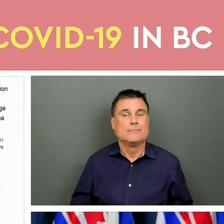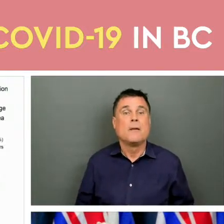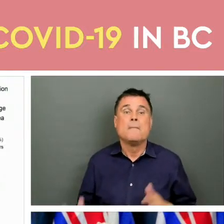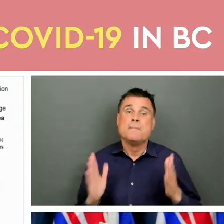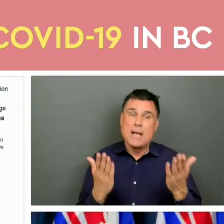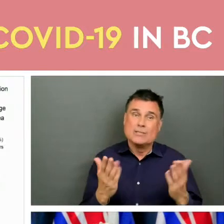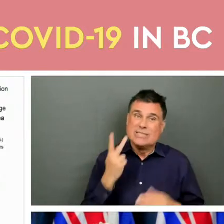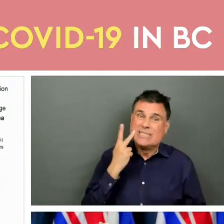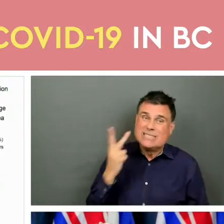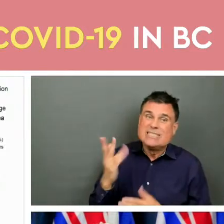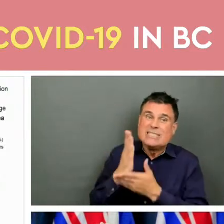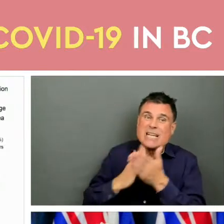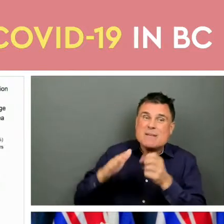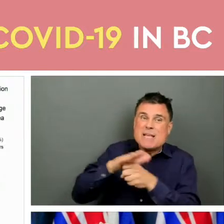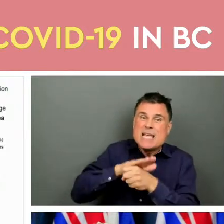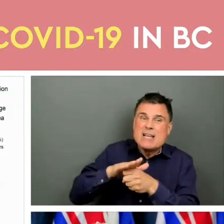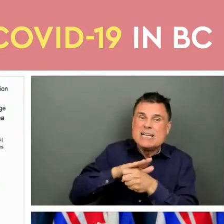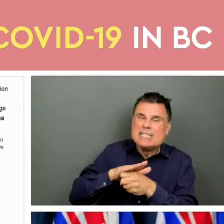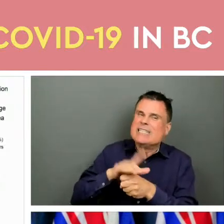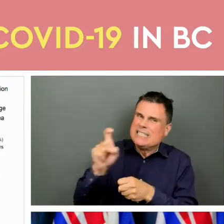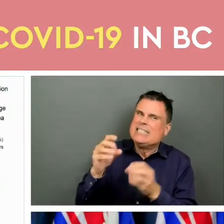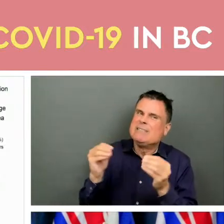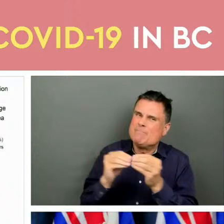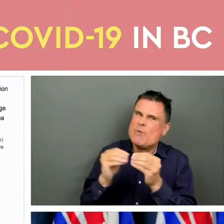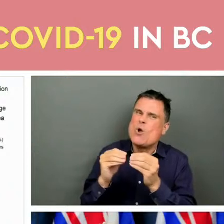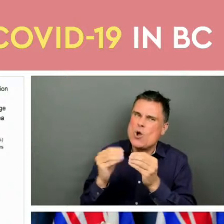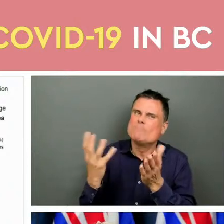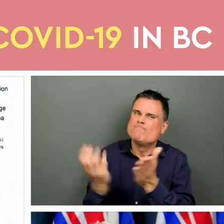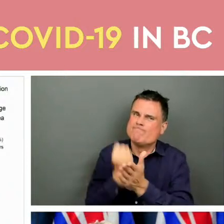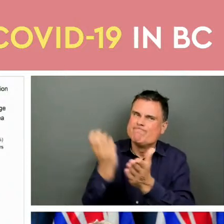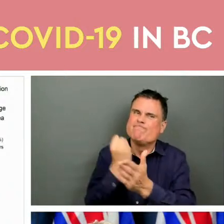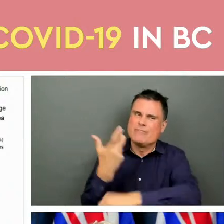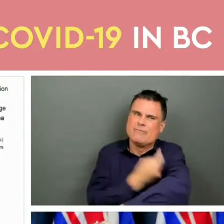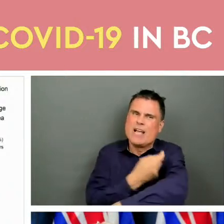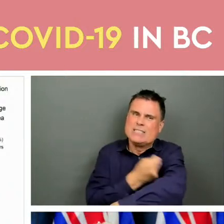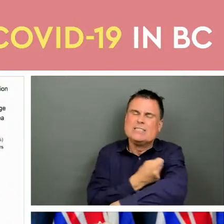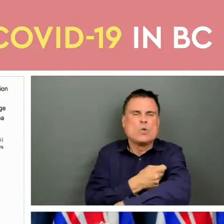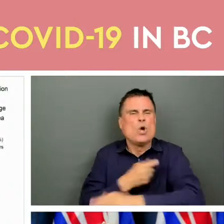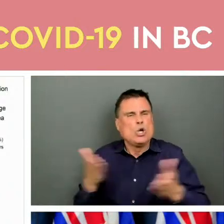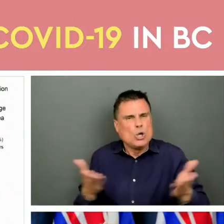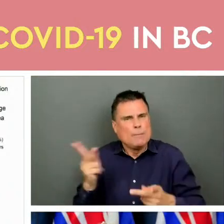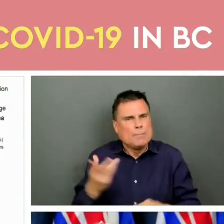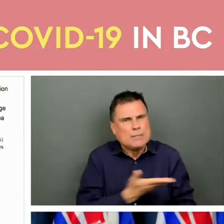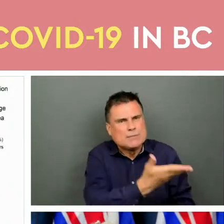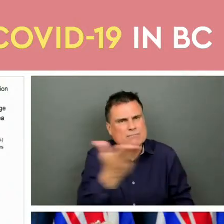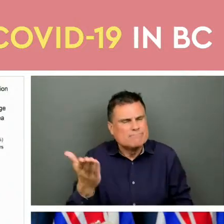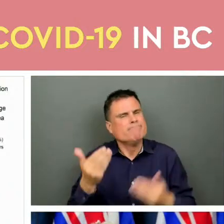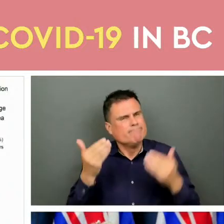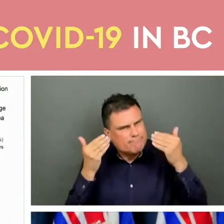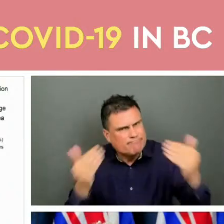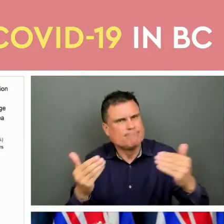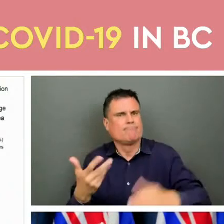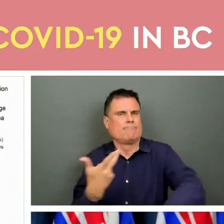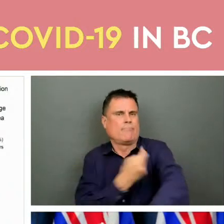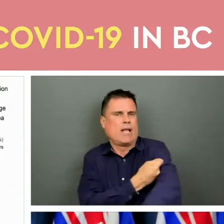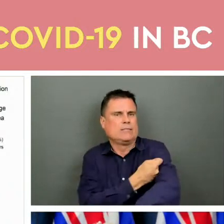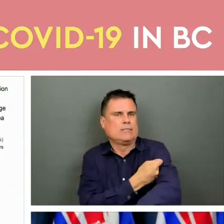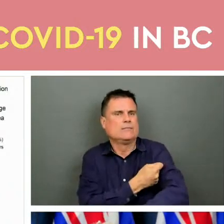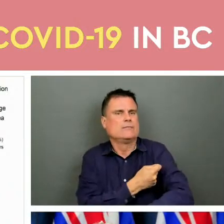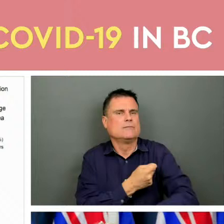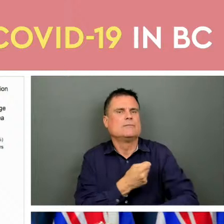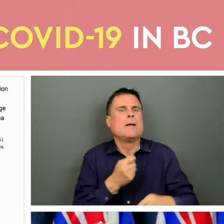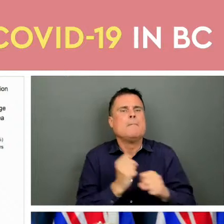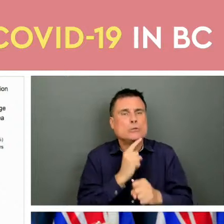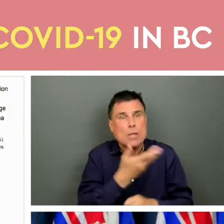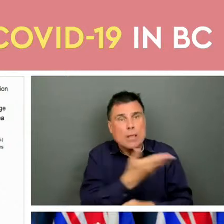where there's still more work to be done, both to encourage people to be immunized and to make sure they have access to vaccines, particularly